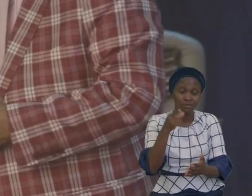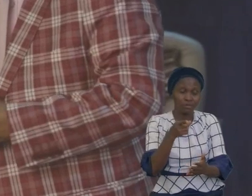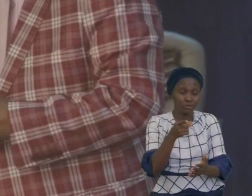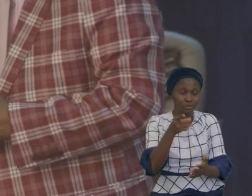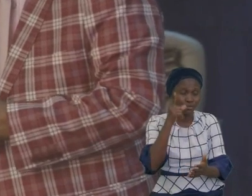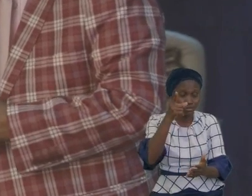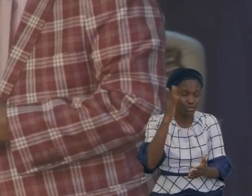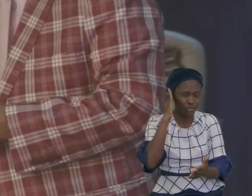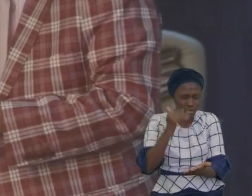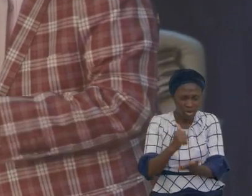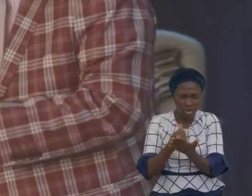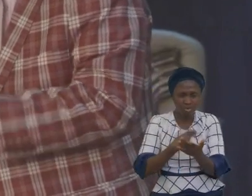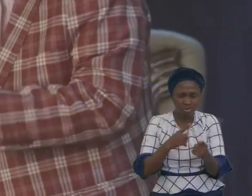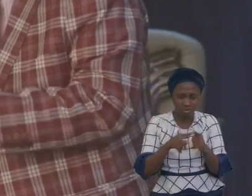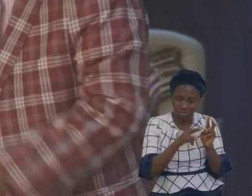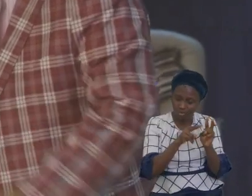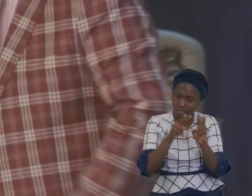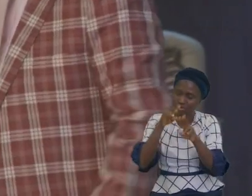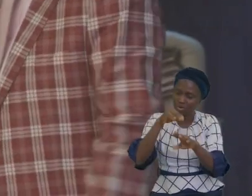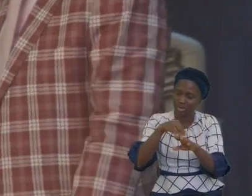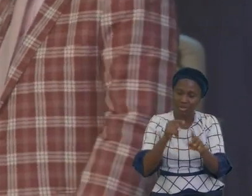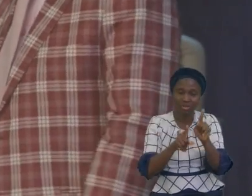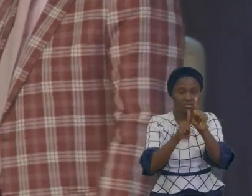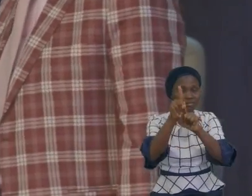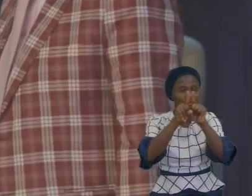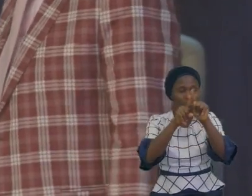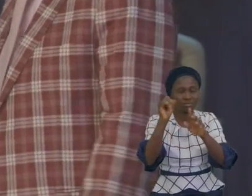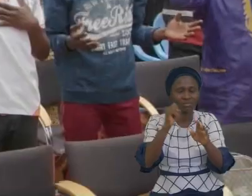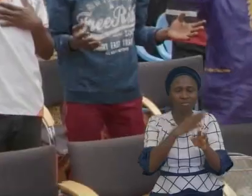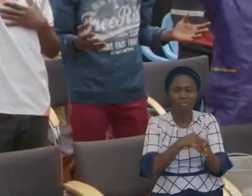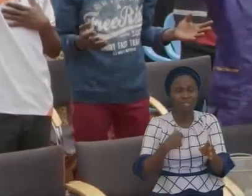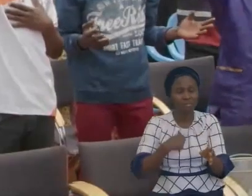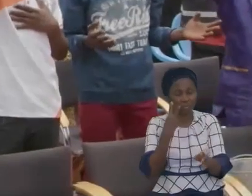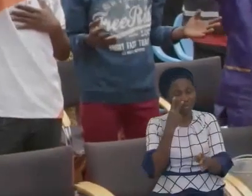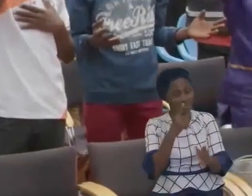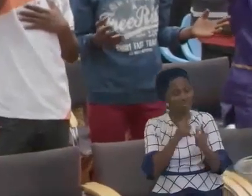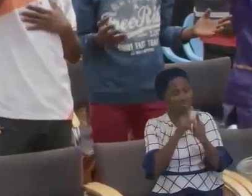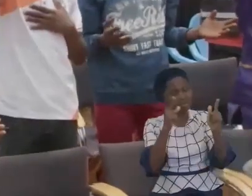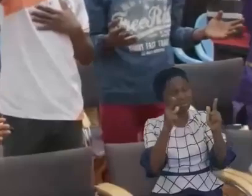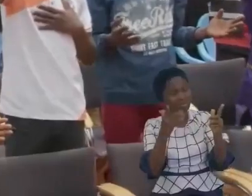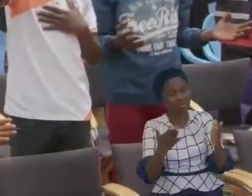see greater things than we have achieved in Jesus' name.